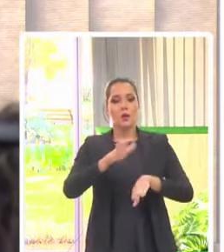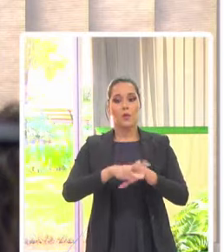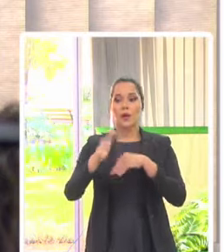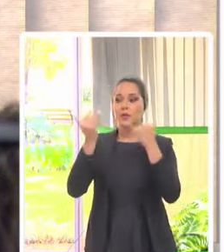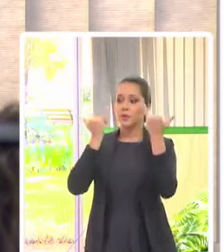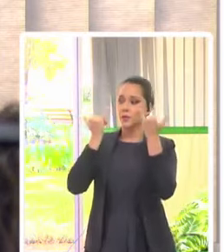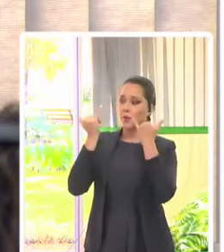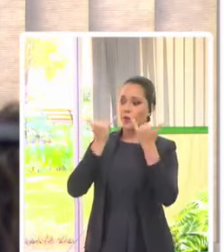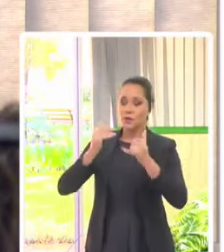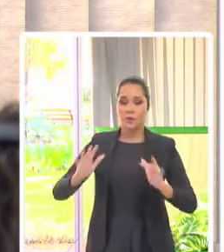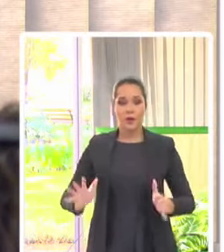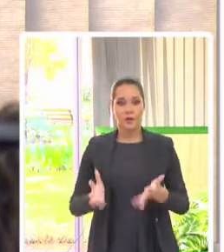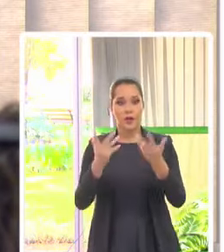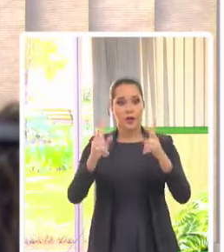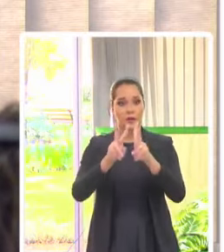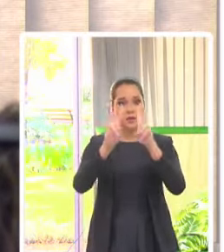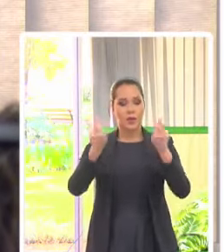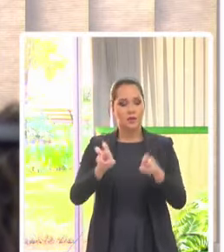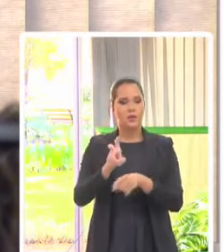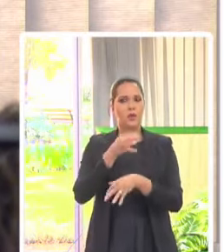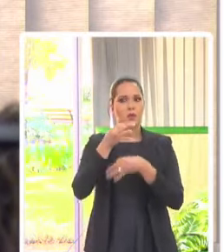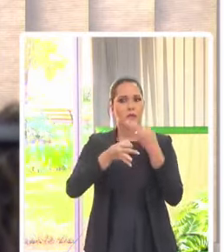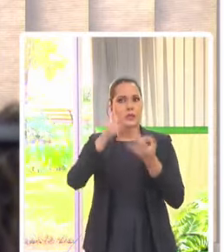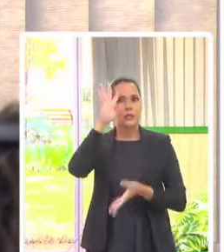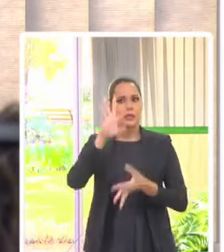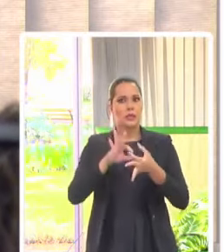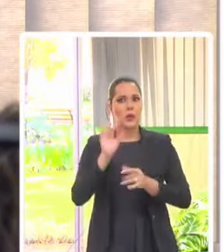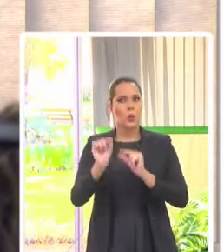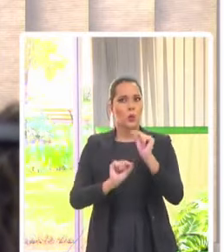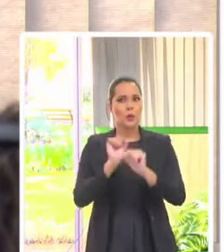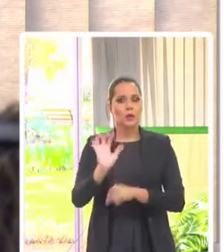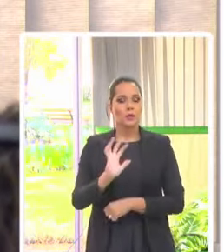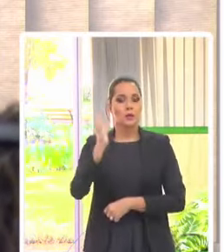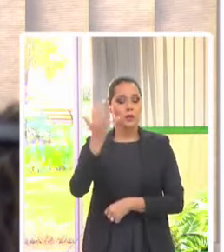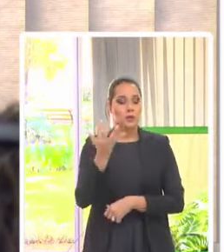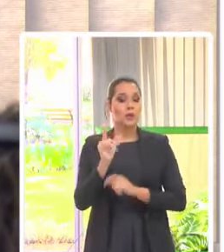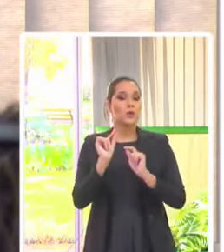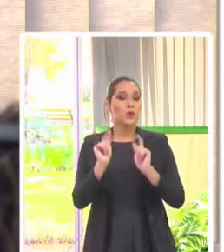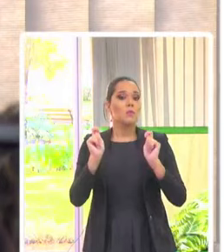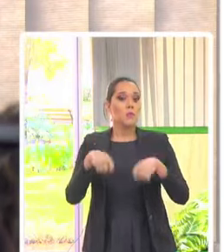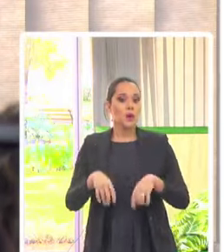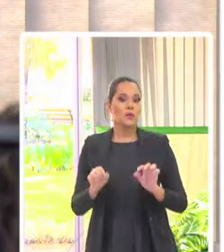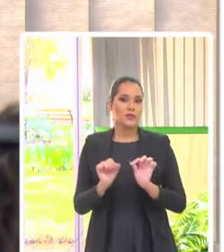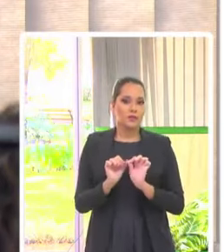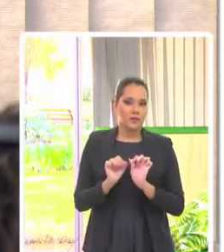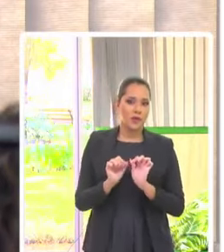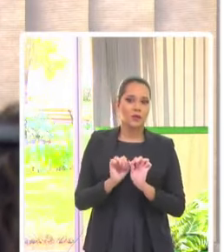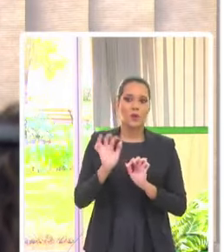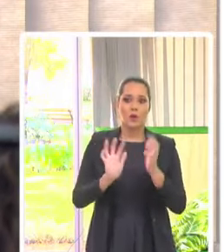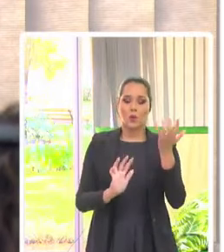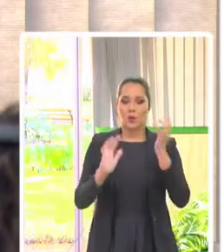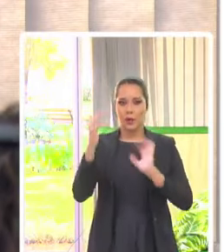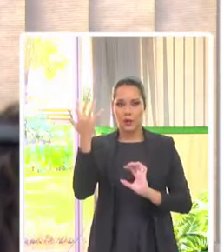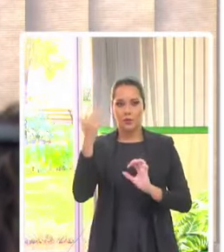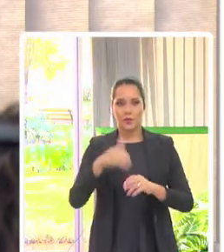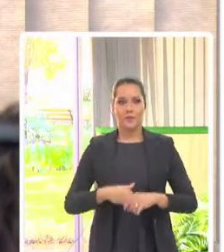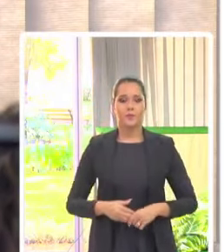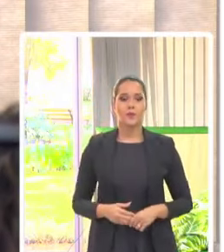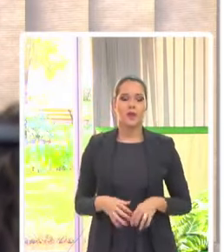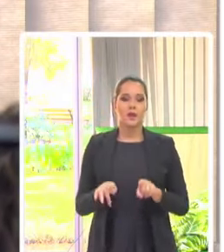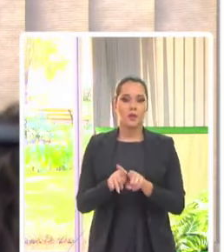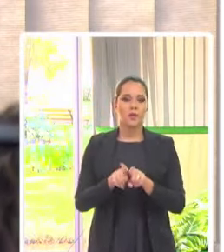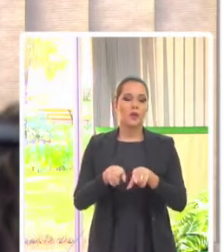aspect of understanding what's going on and what could be done concerning climate challenges and